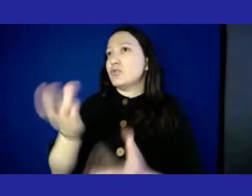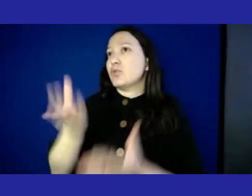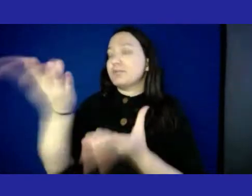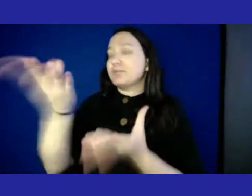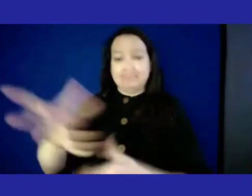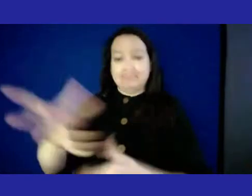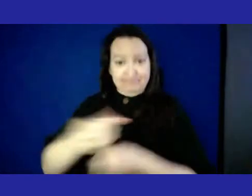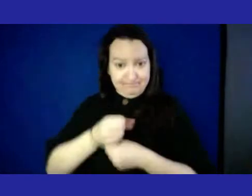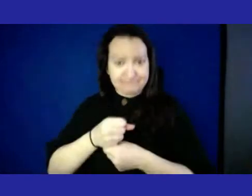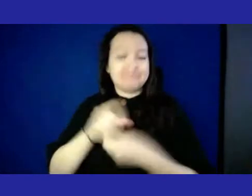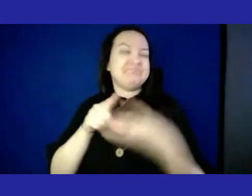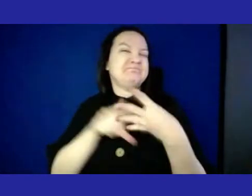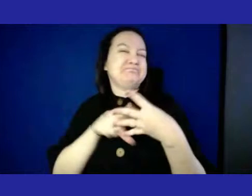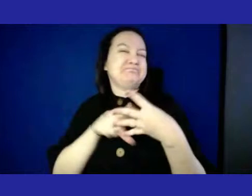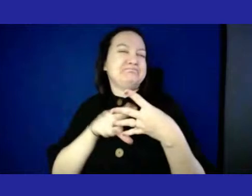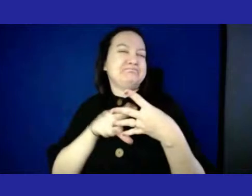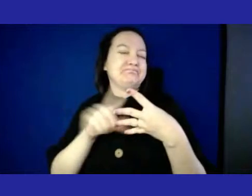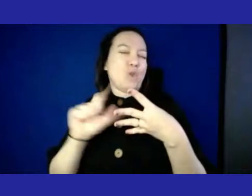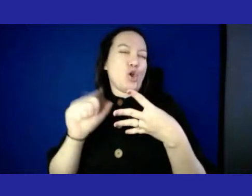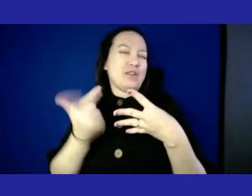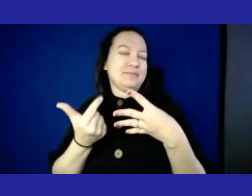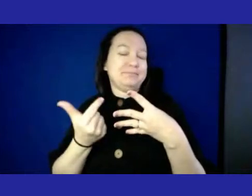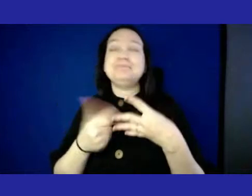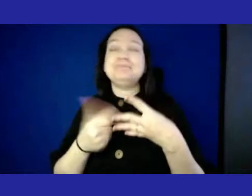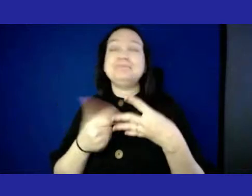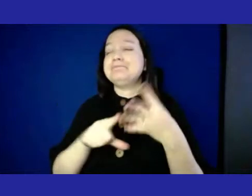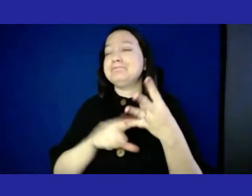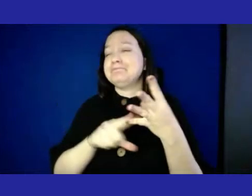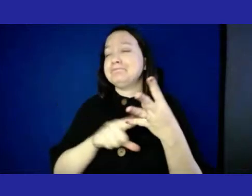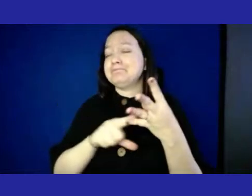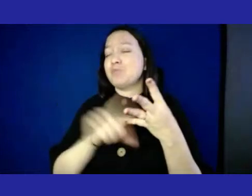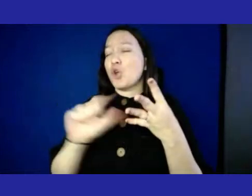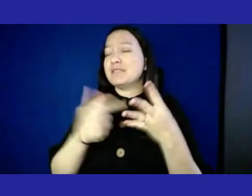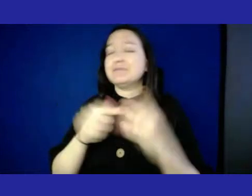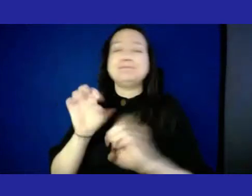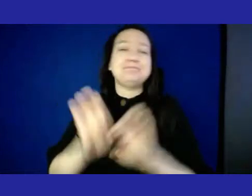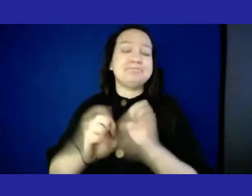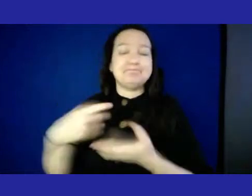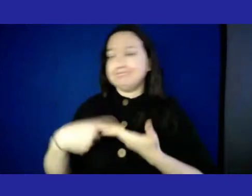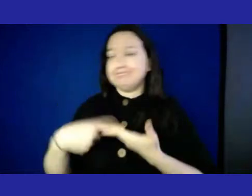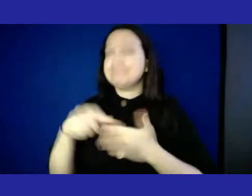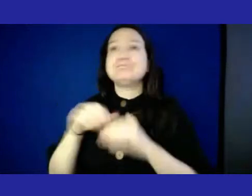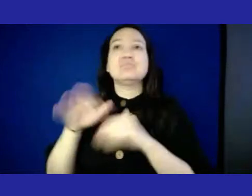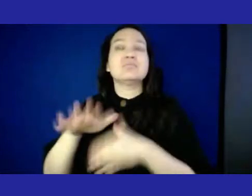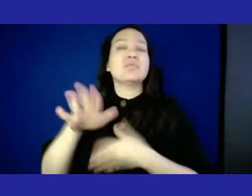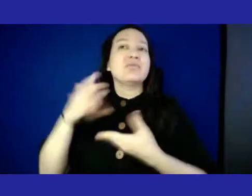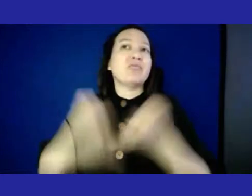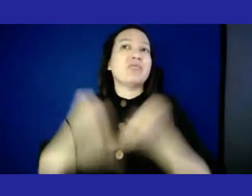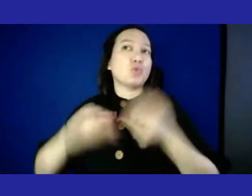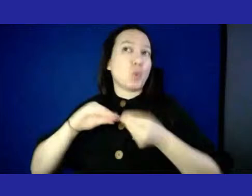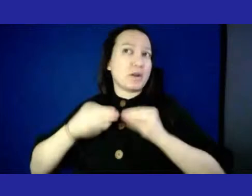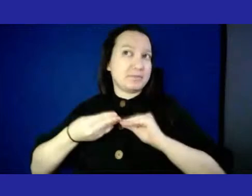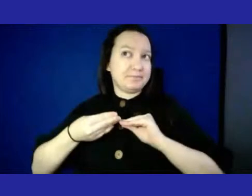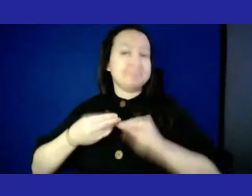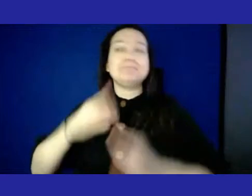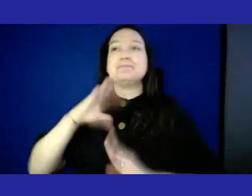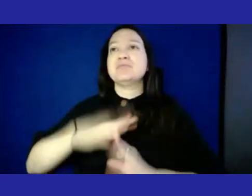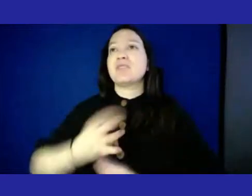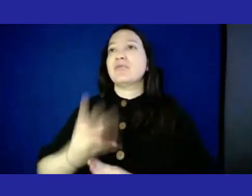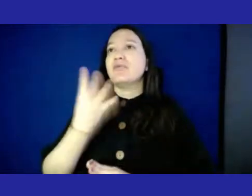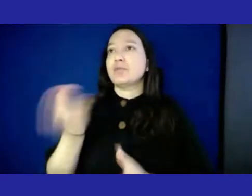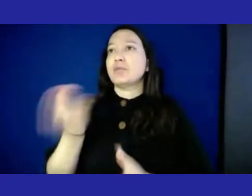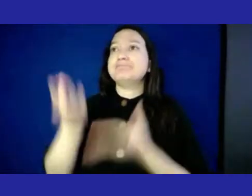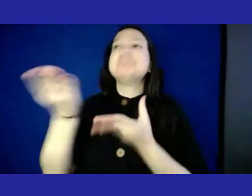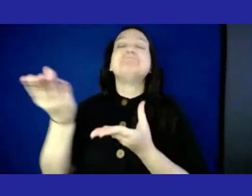received in mid-August. In late August, the evaluation committee debriefed and submitted final scores. The top 4 proposers are who